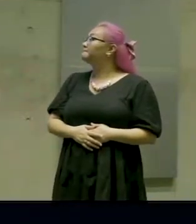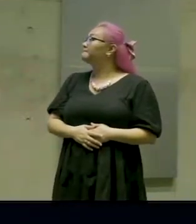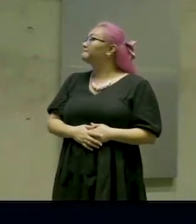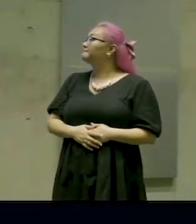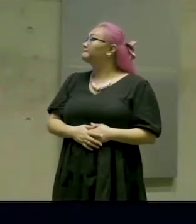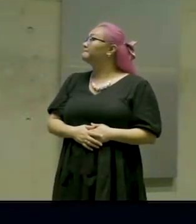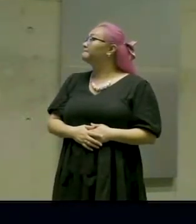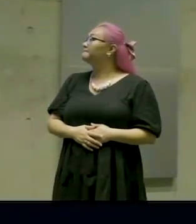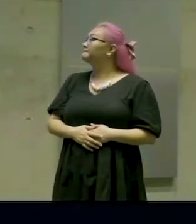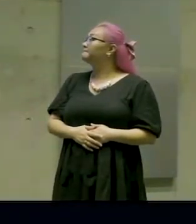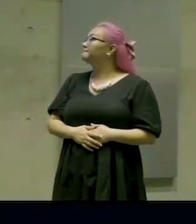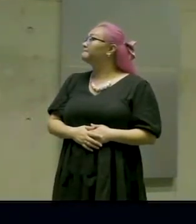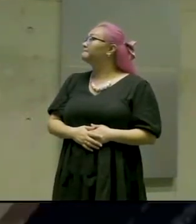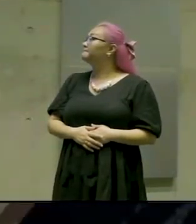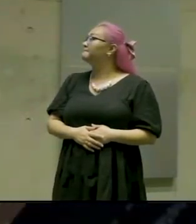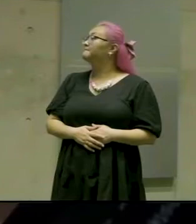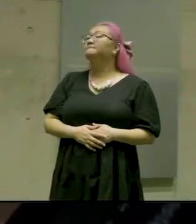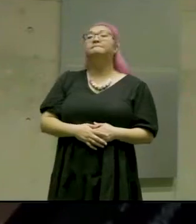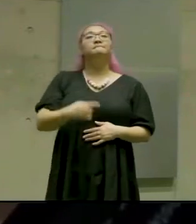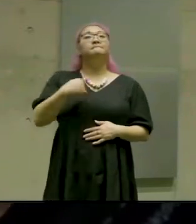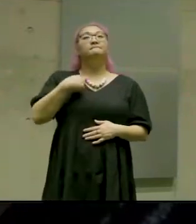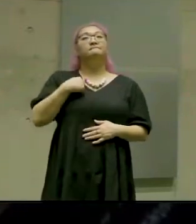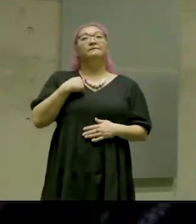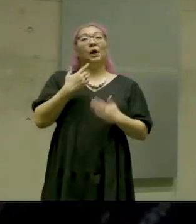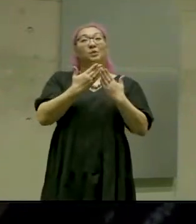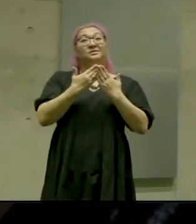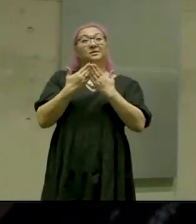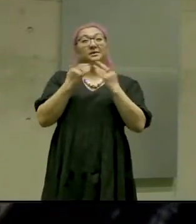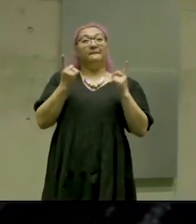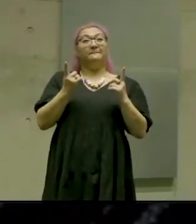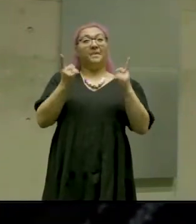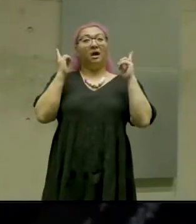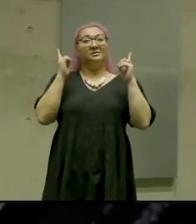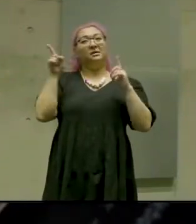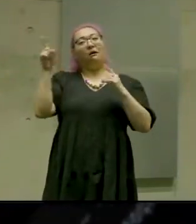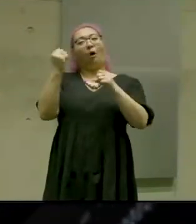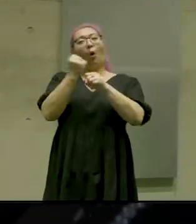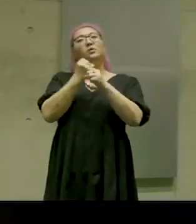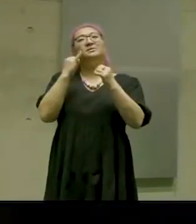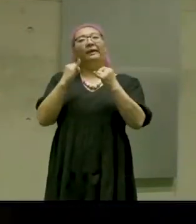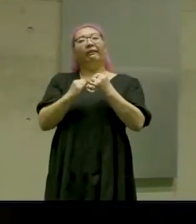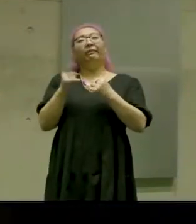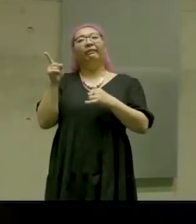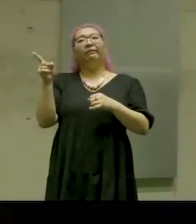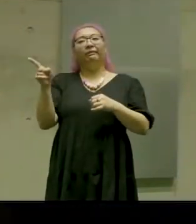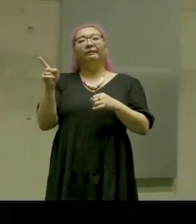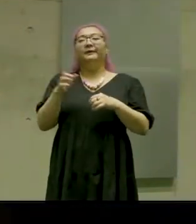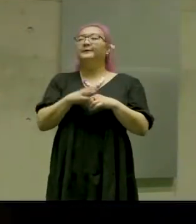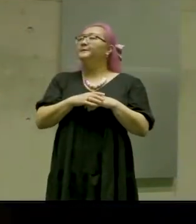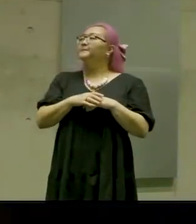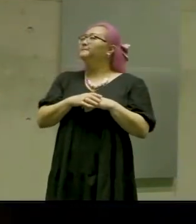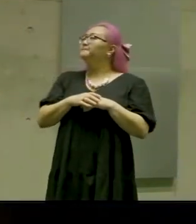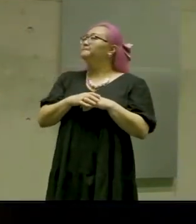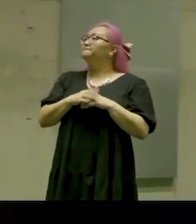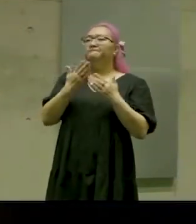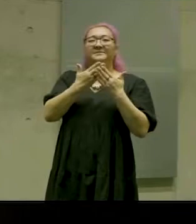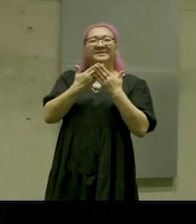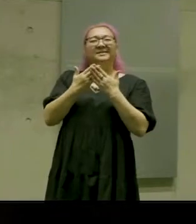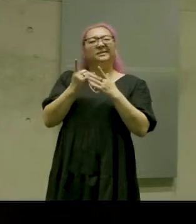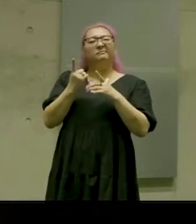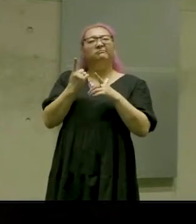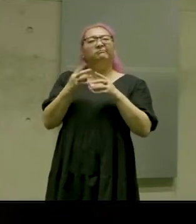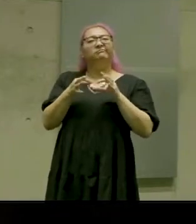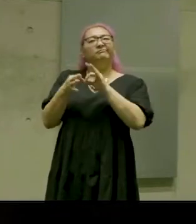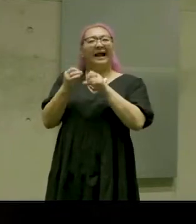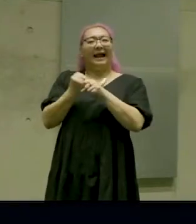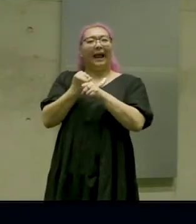starting a course in the indie games masters in Goldsmiths while I was doing the journaling and all of that. So I thought maybe I can